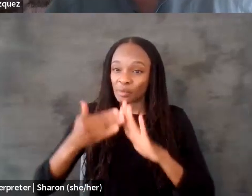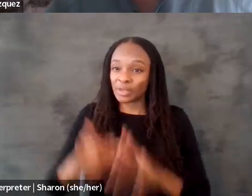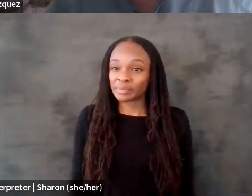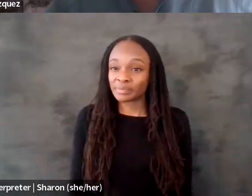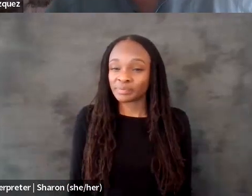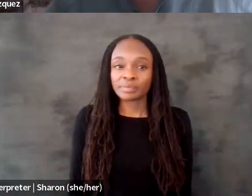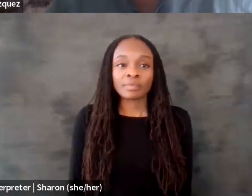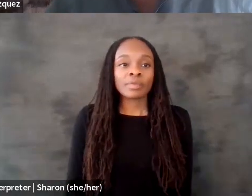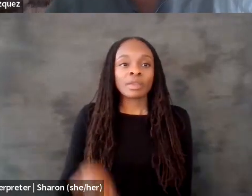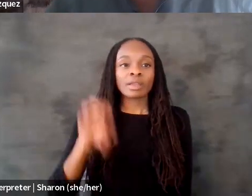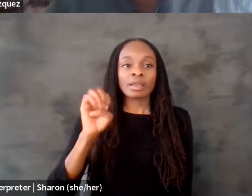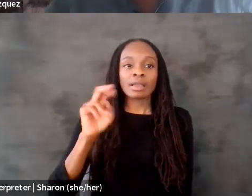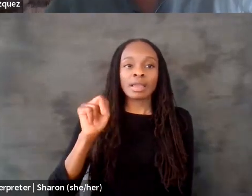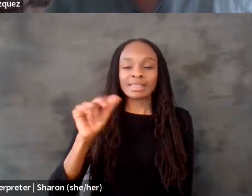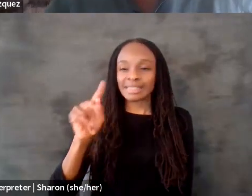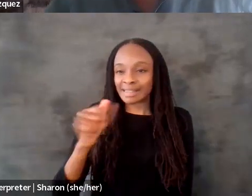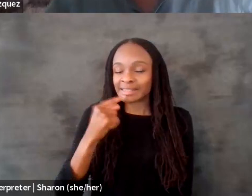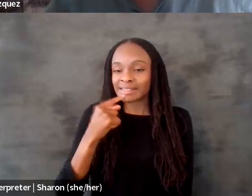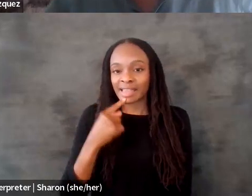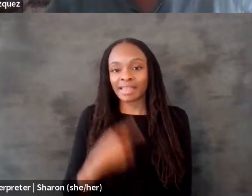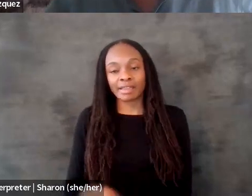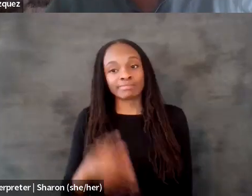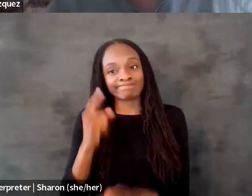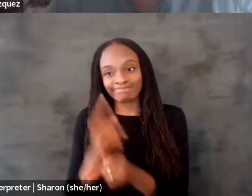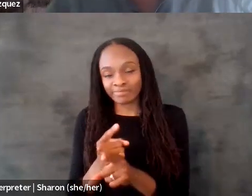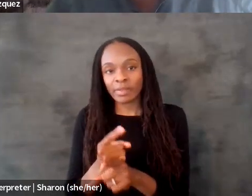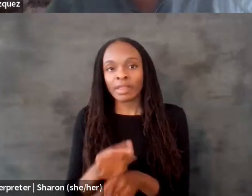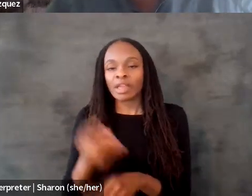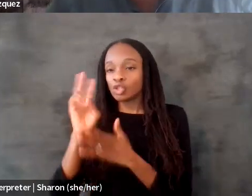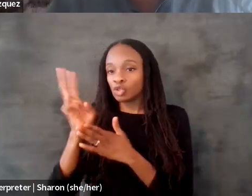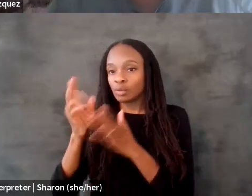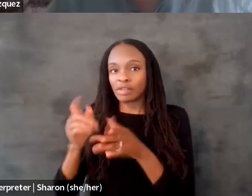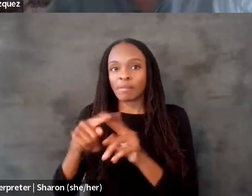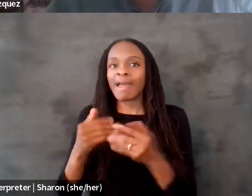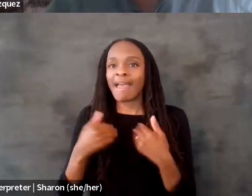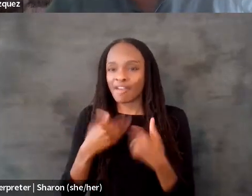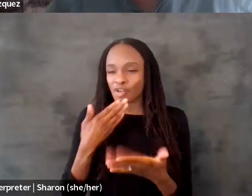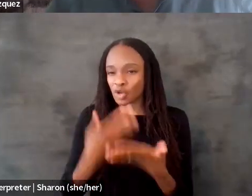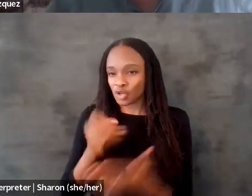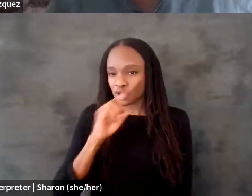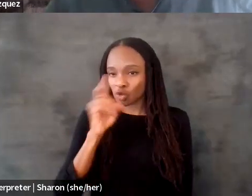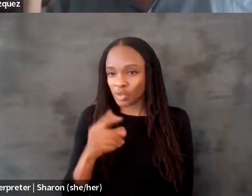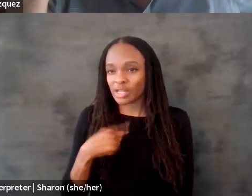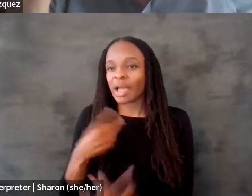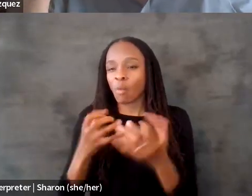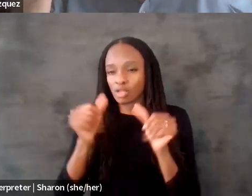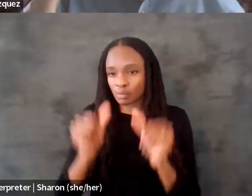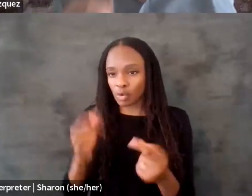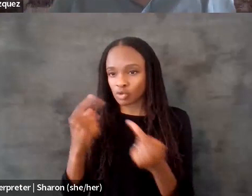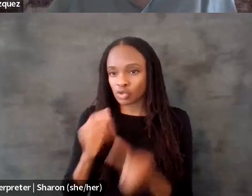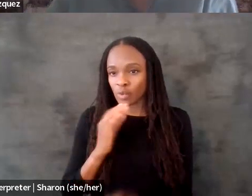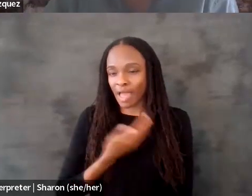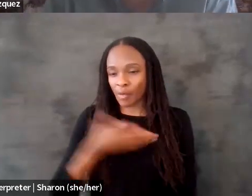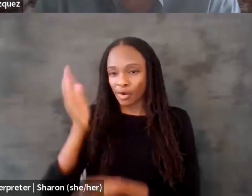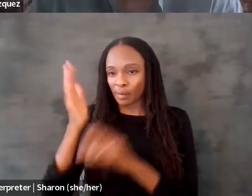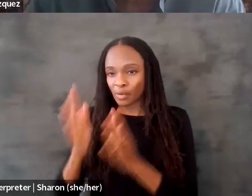Absolutely. We only have a couple of minutes left, but we still have a good question that I would still like to pose to our